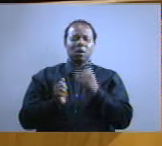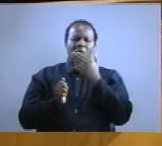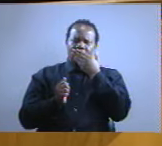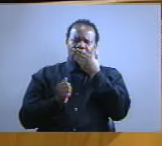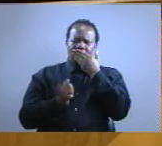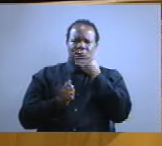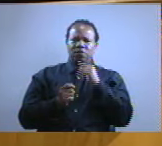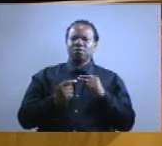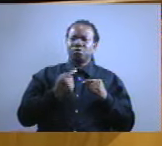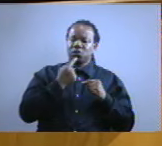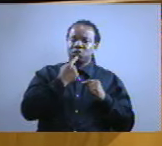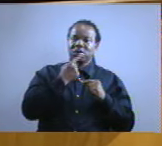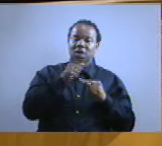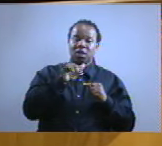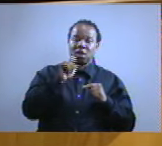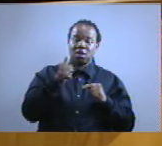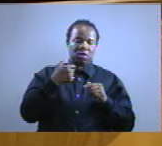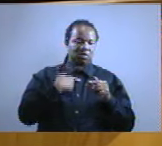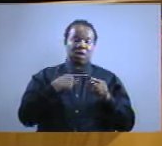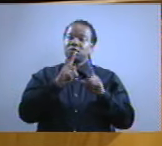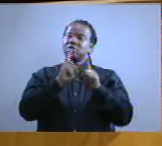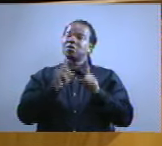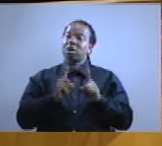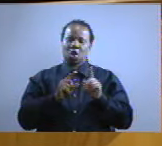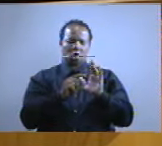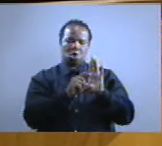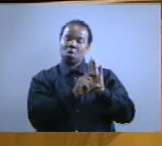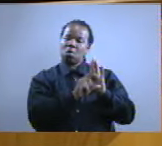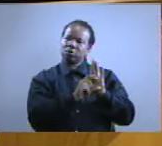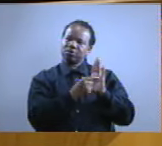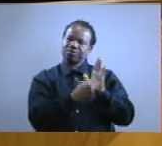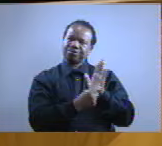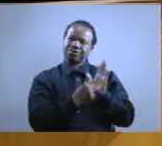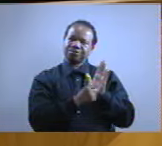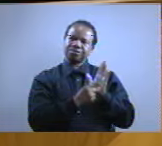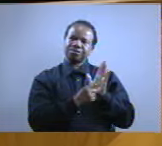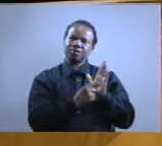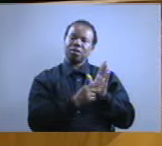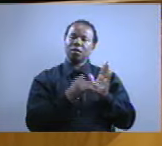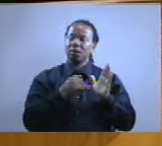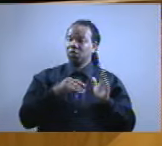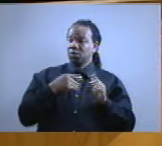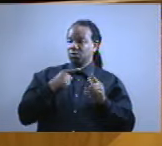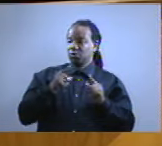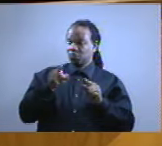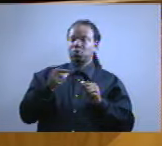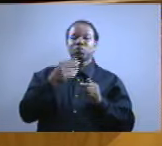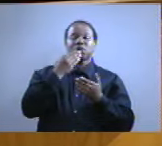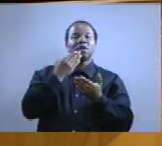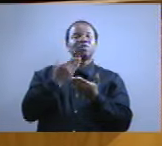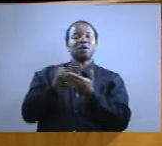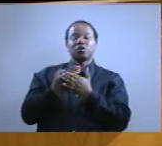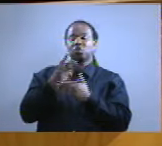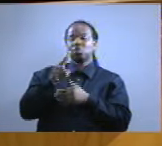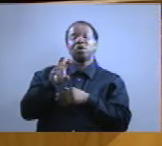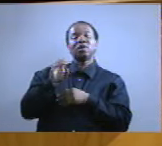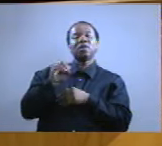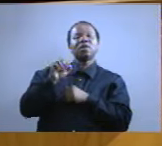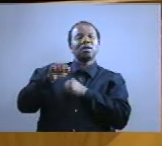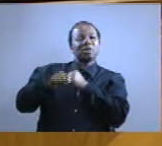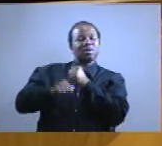the sunset clauses is basically to suggest that 20 years later, we can and should